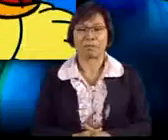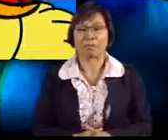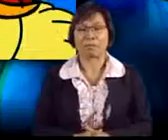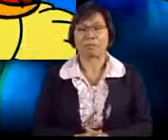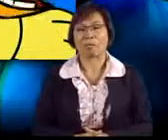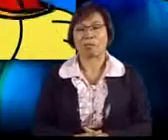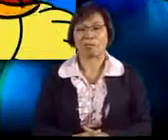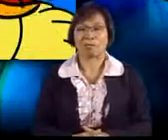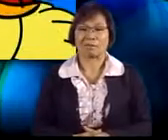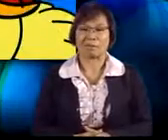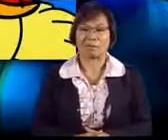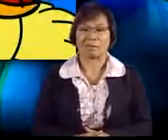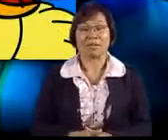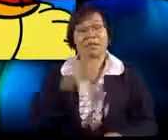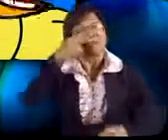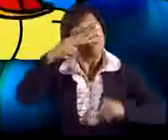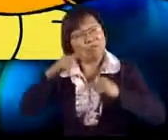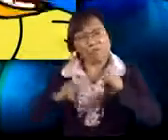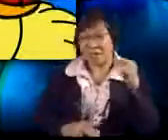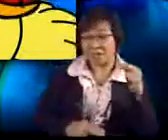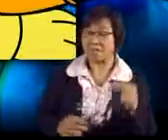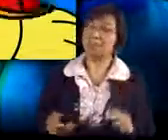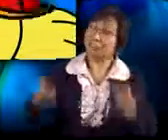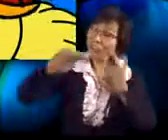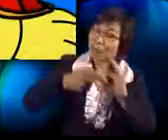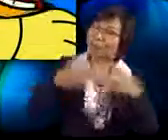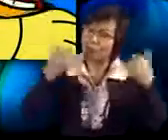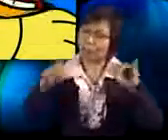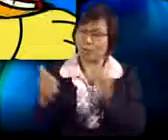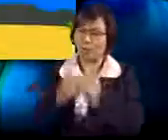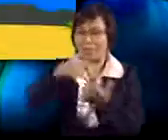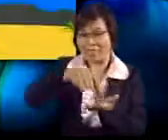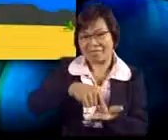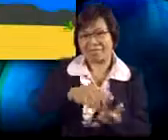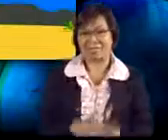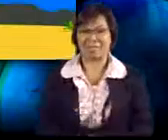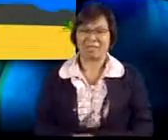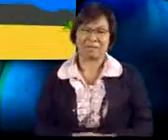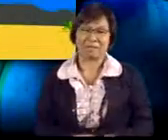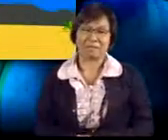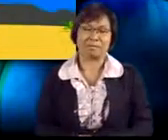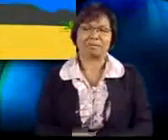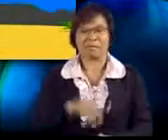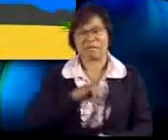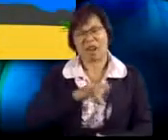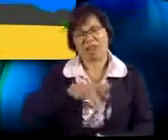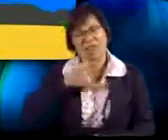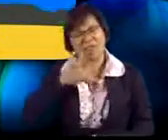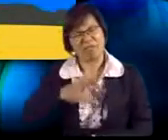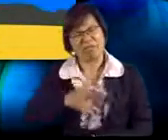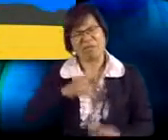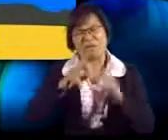Whoosh! It's fun! Come join me to play with this. Witty, I feel